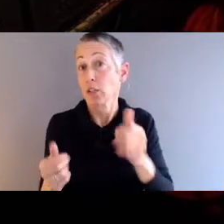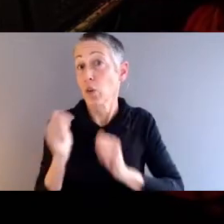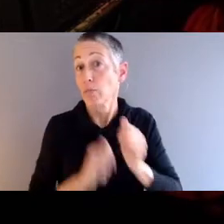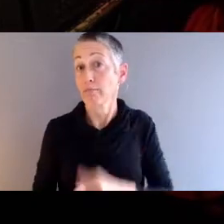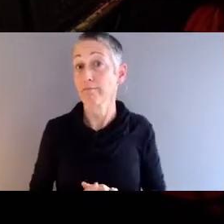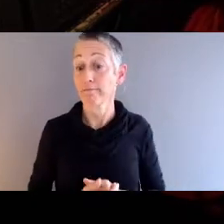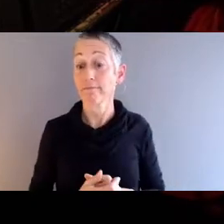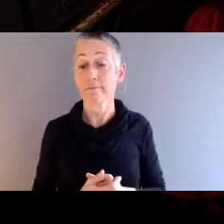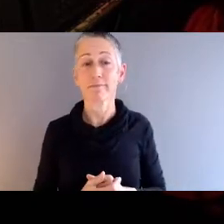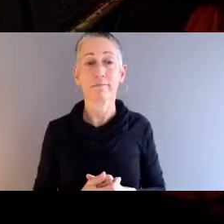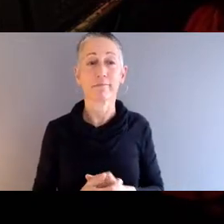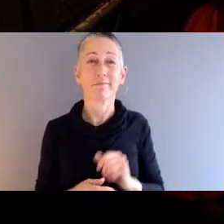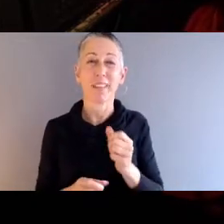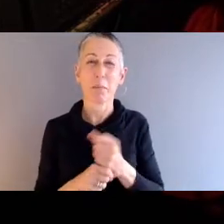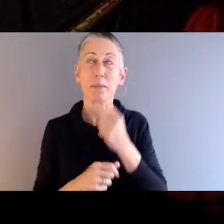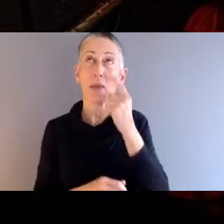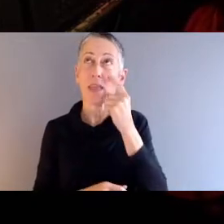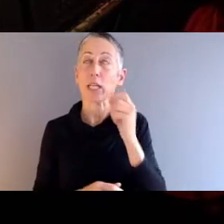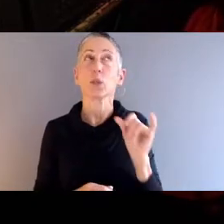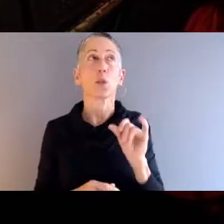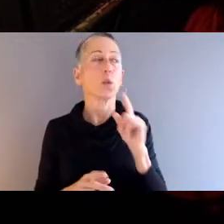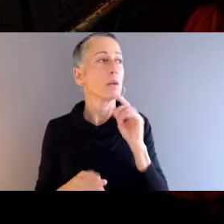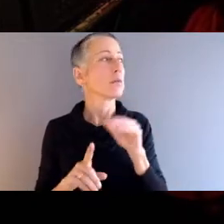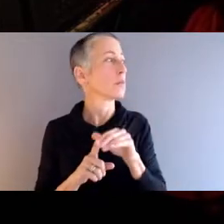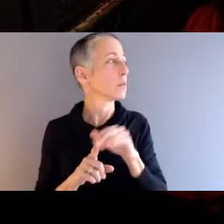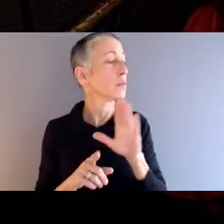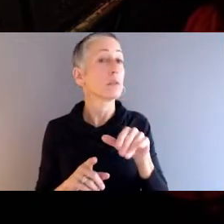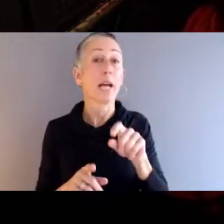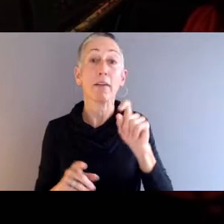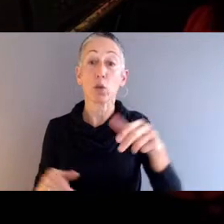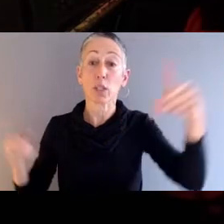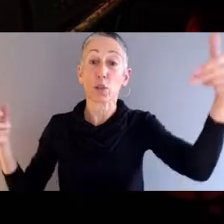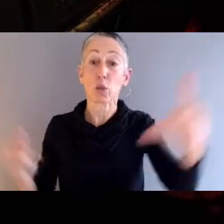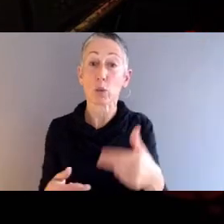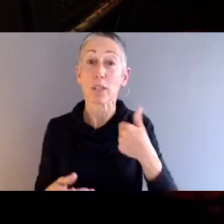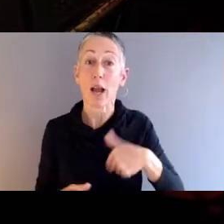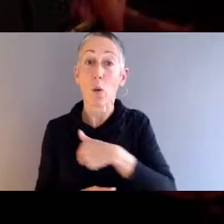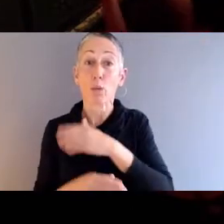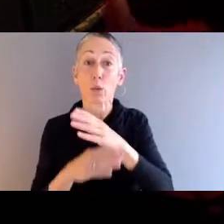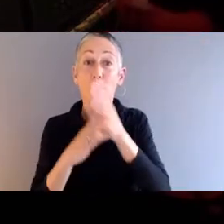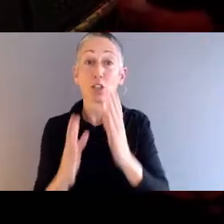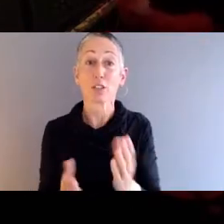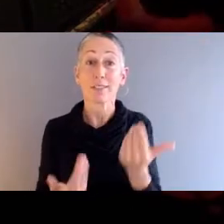Which reminds me, I would be remiss if I did not introduce the musicians up here tonight.